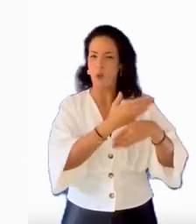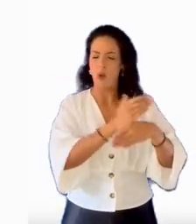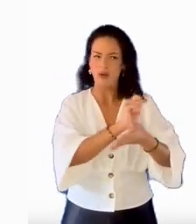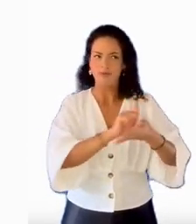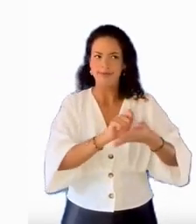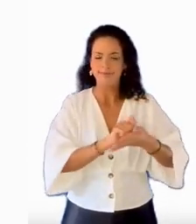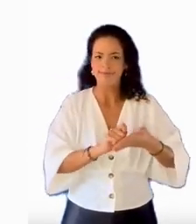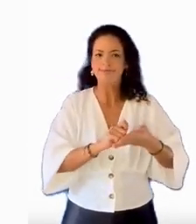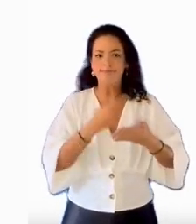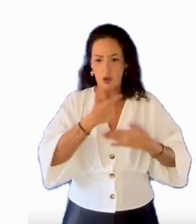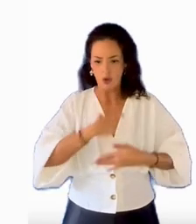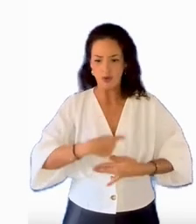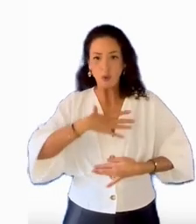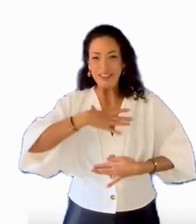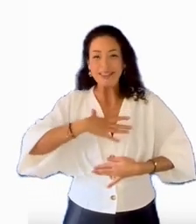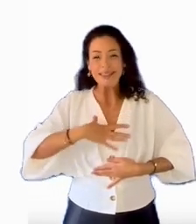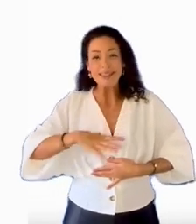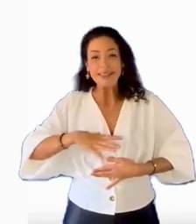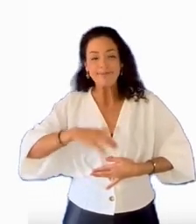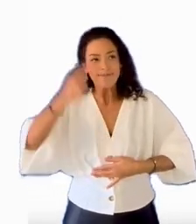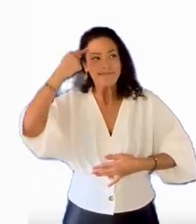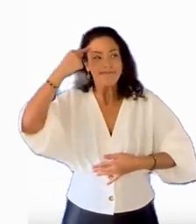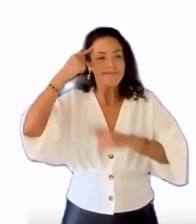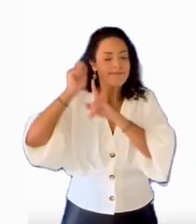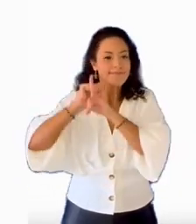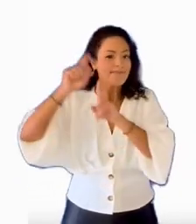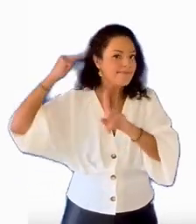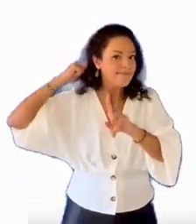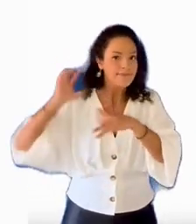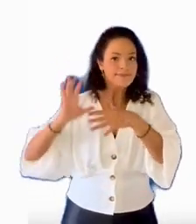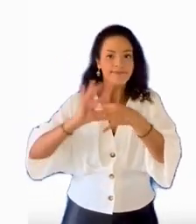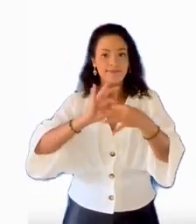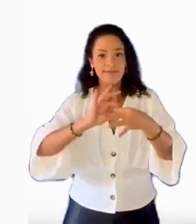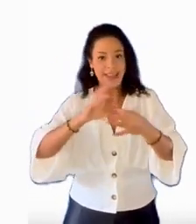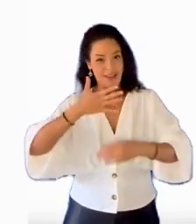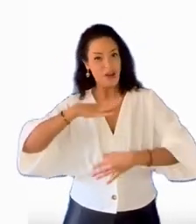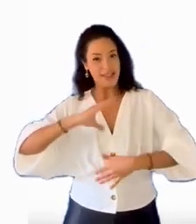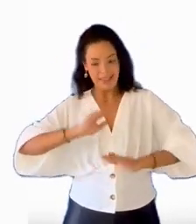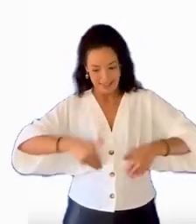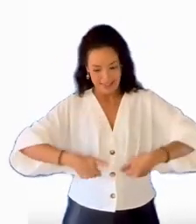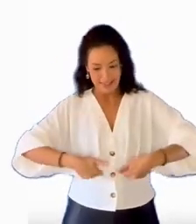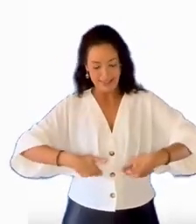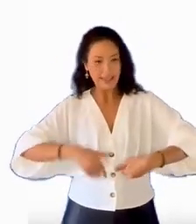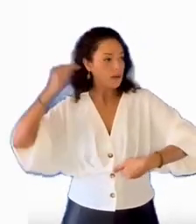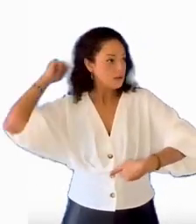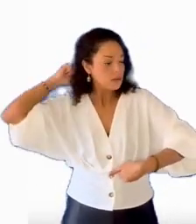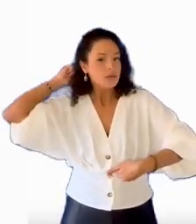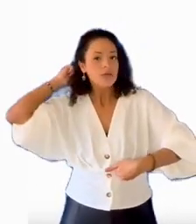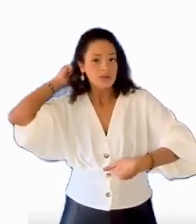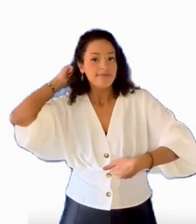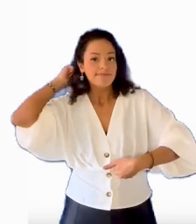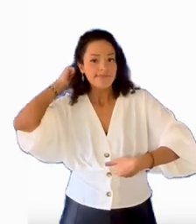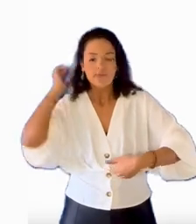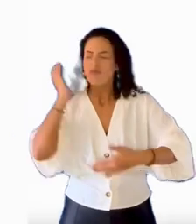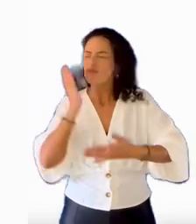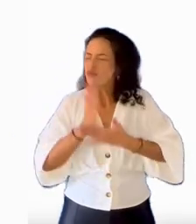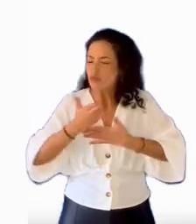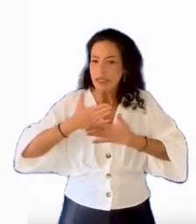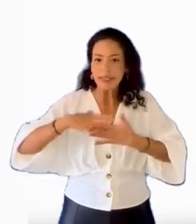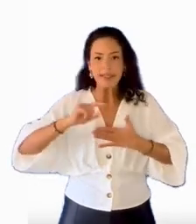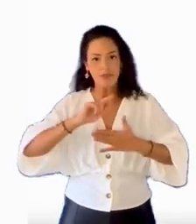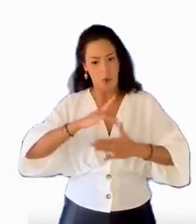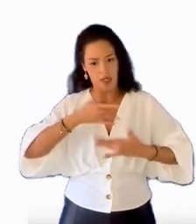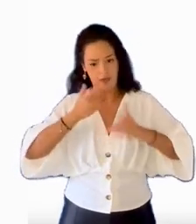humans, we are hardwired for connection. Our need to feel connected is instinctive and innate, and most significantly, necessary for